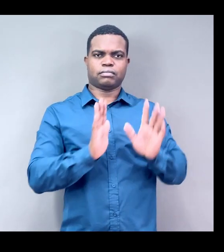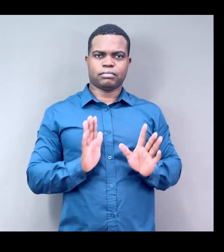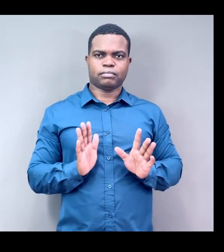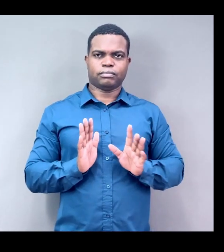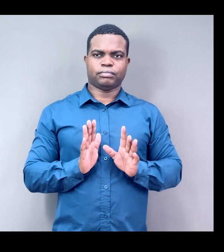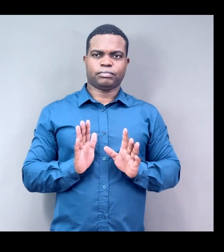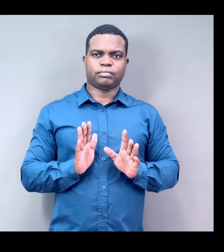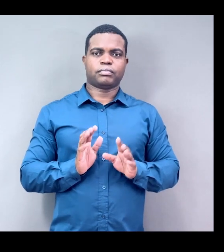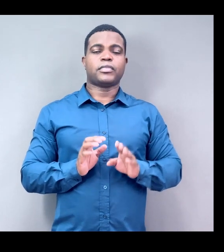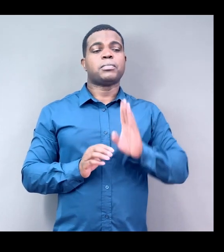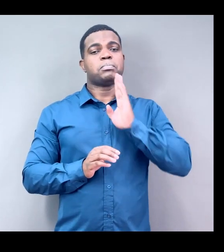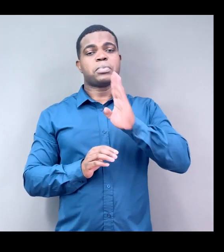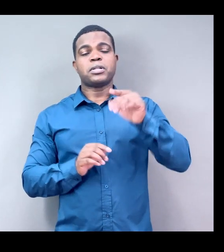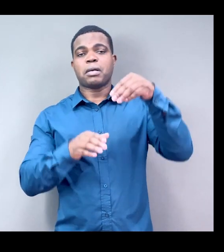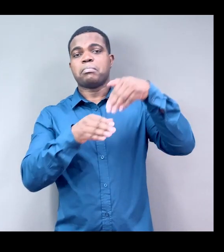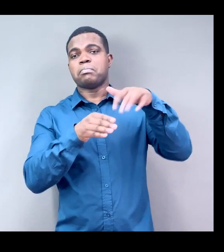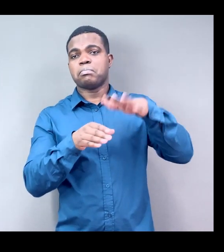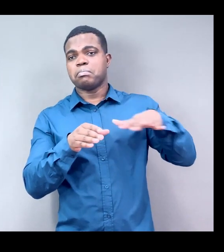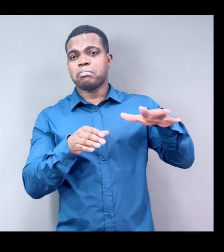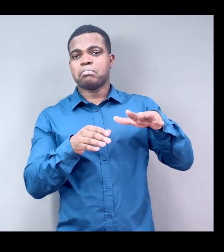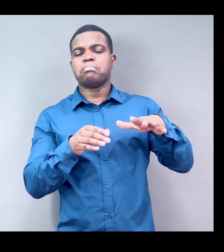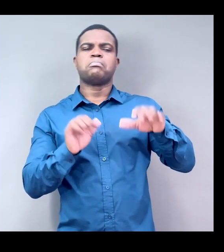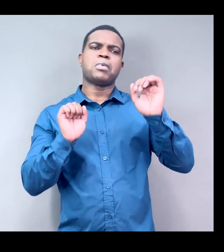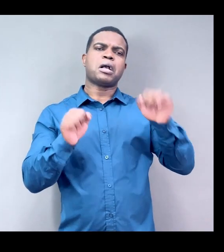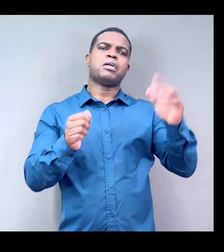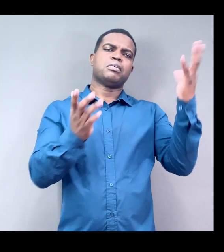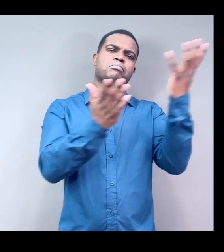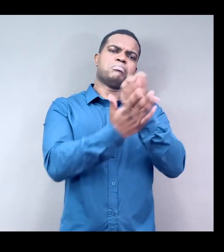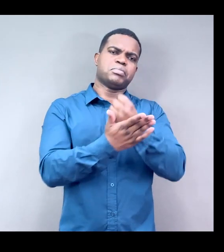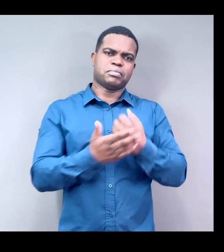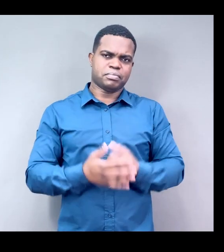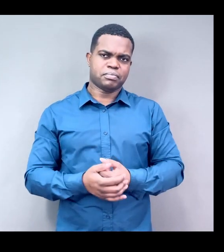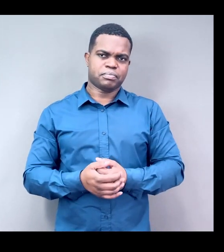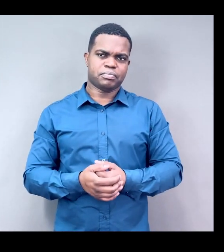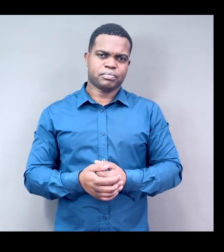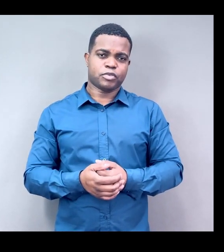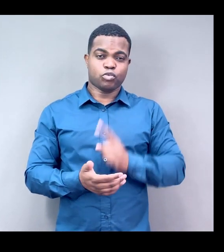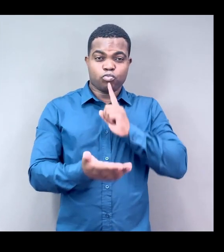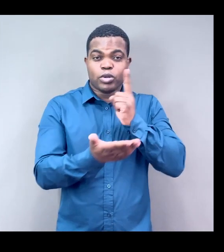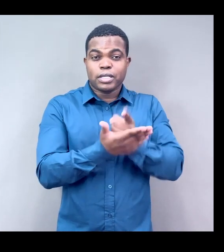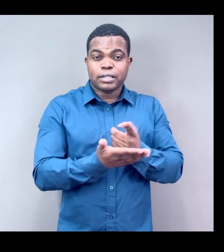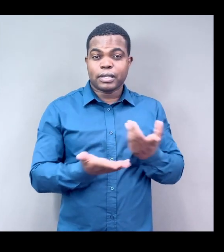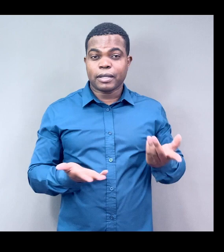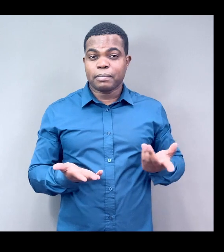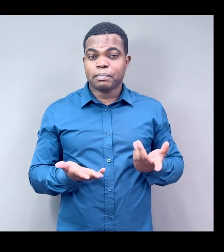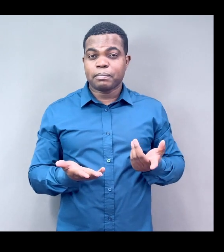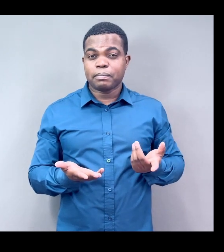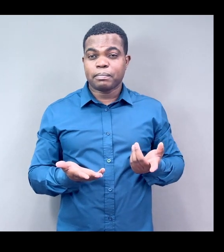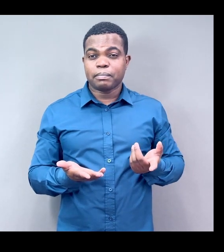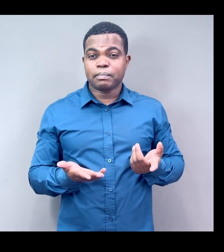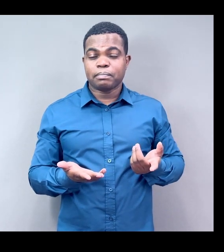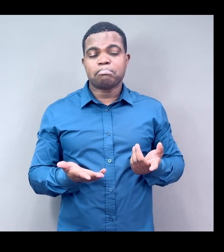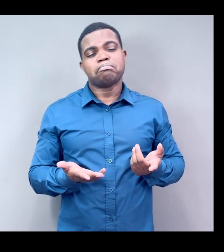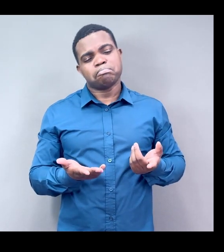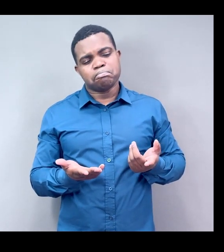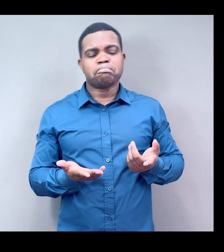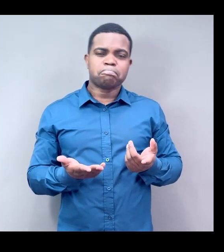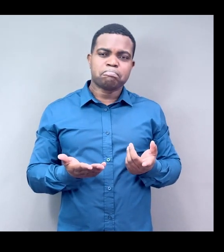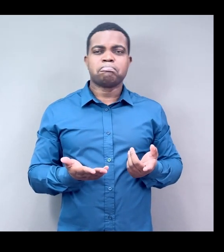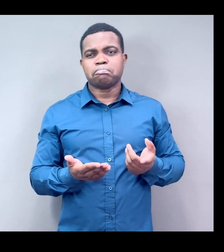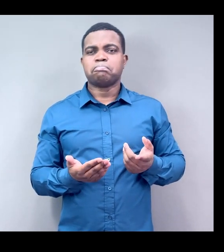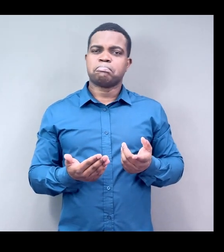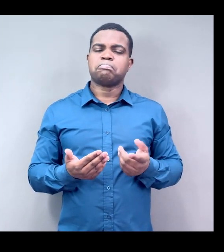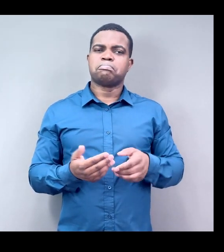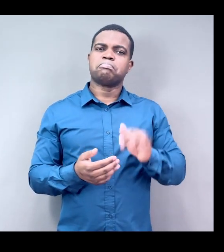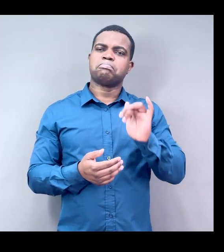different cities in Belgium. So it seems achievable. Is it